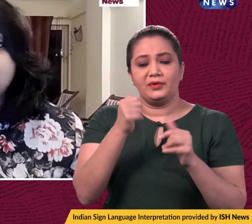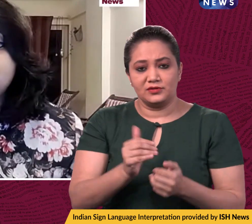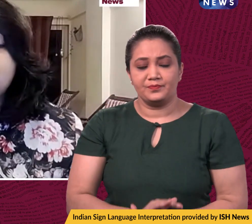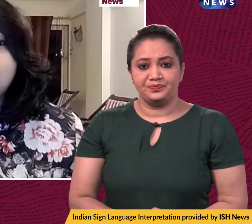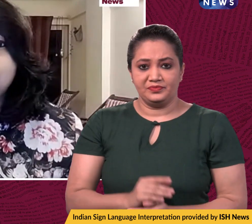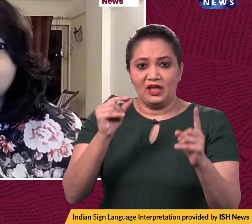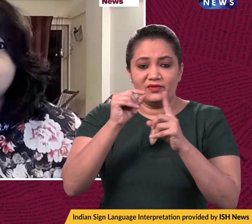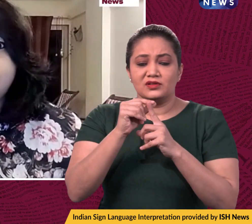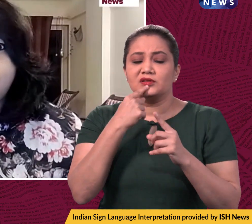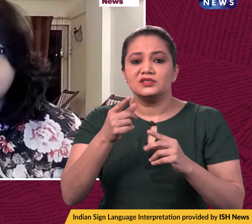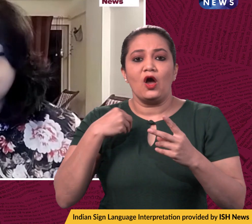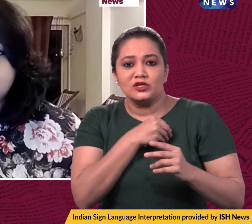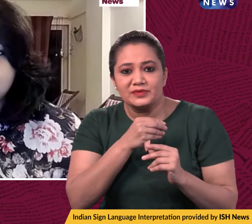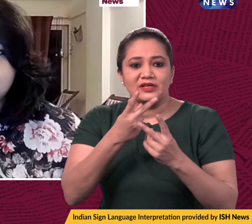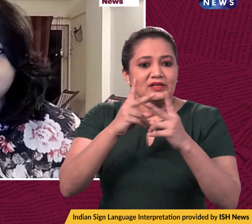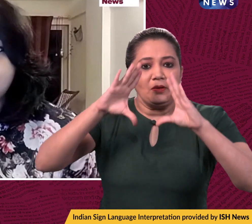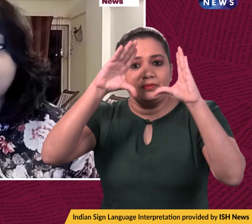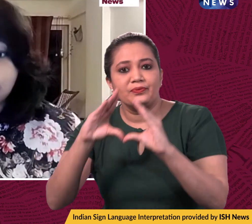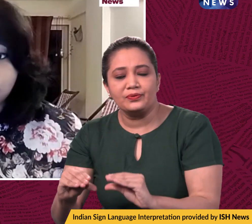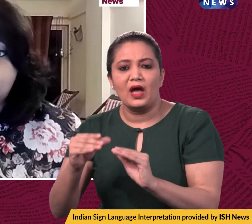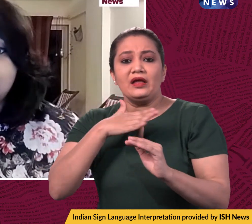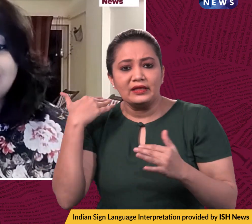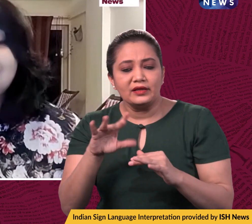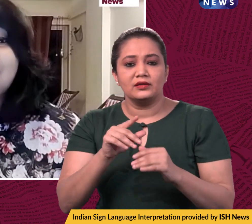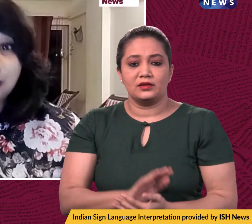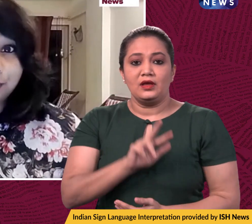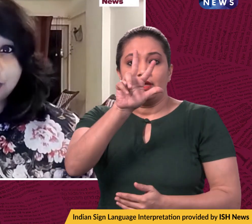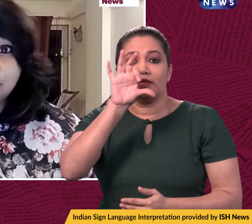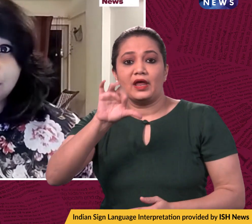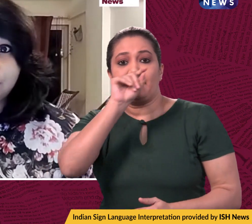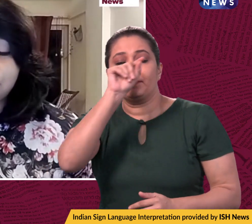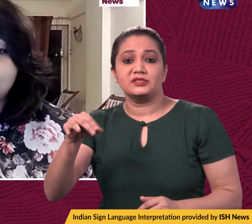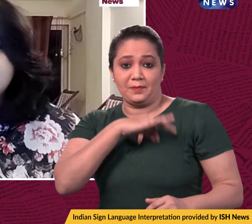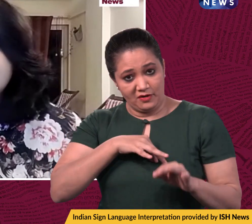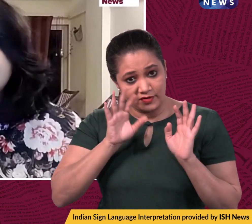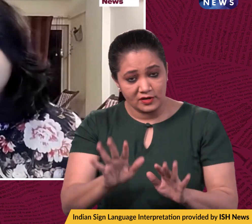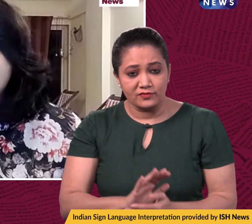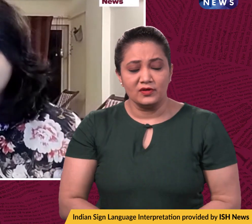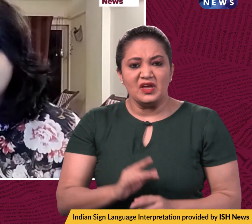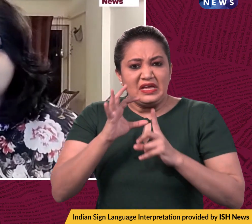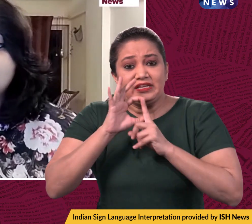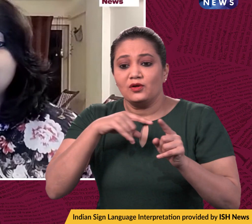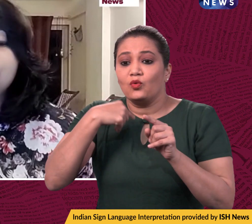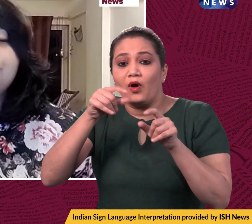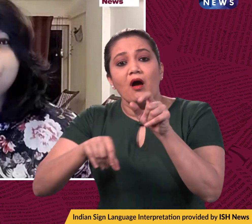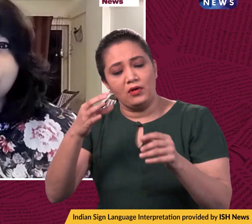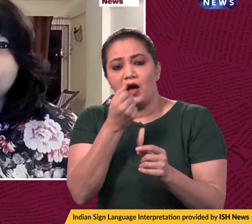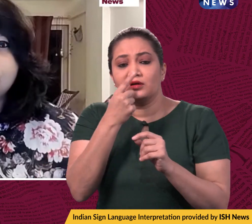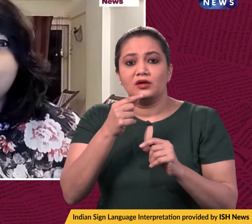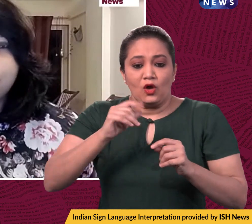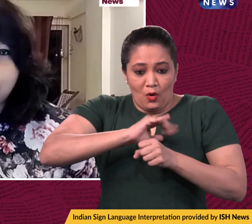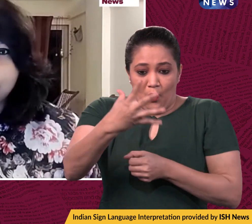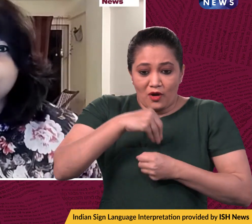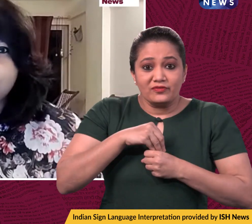the treatment cut the risk of hospitalization or death by 89% if given to high-risk adults within a few